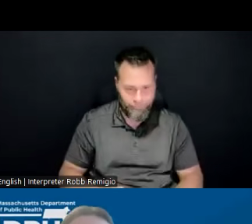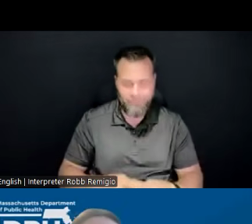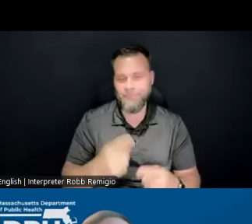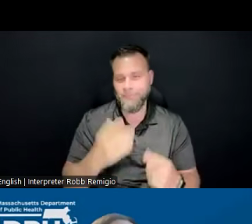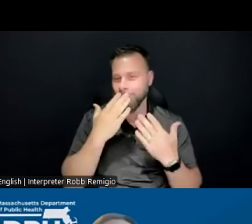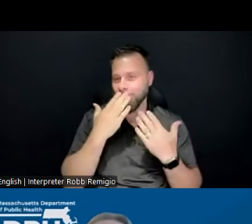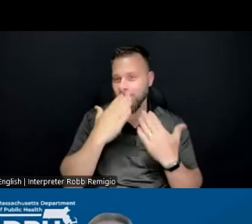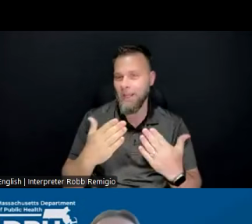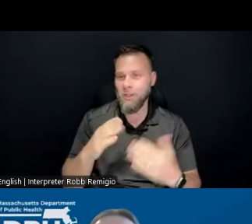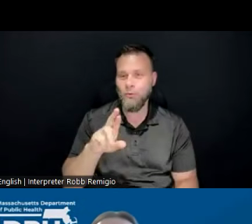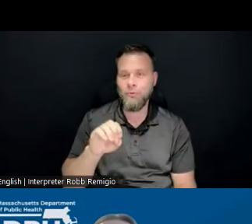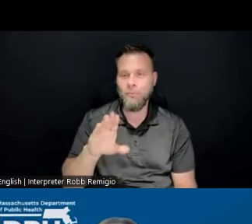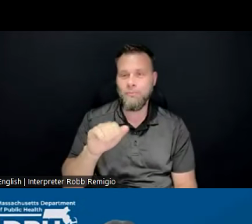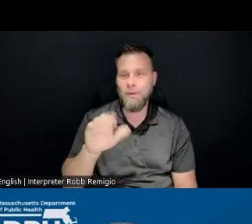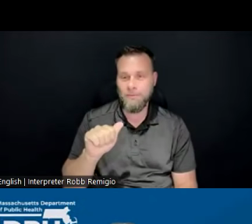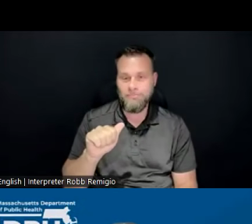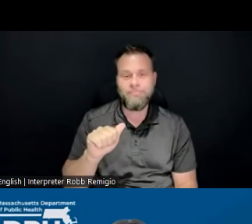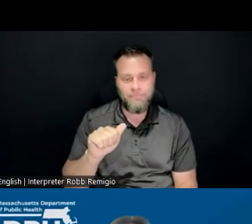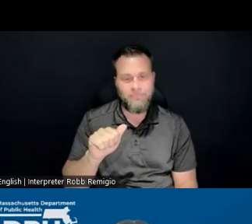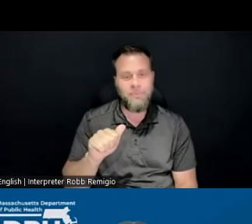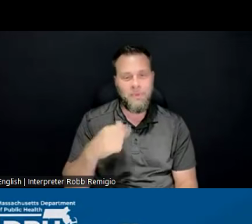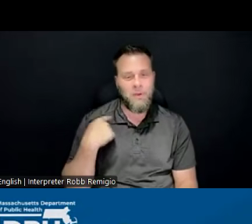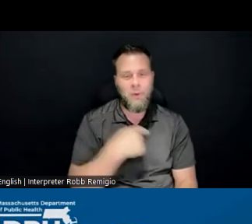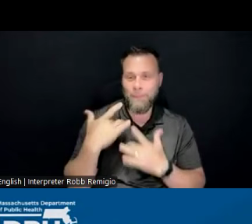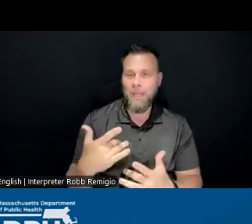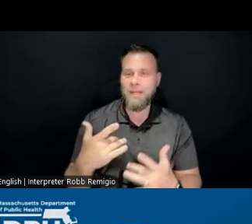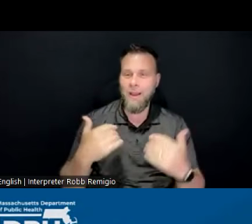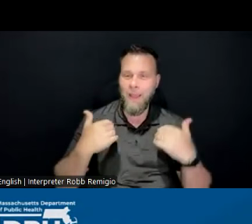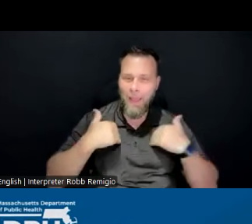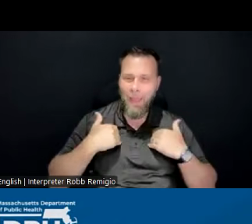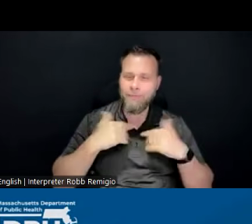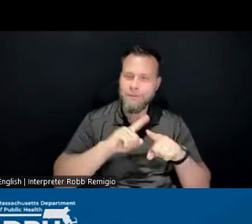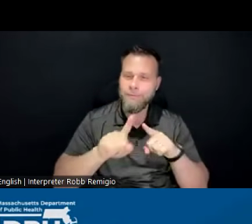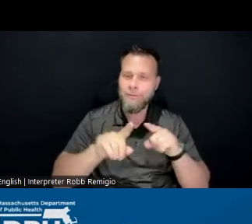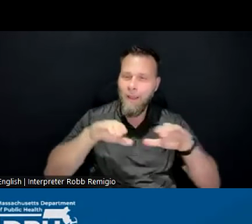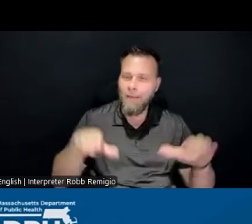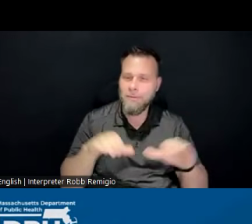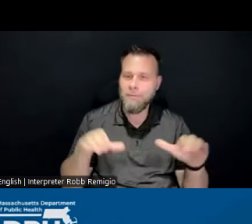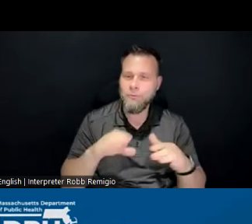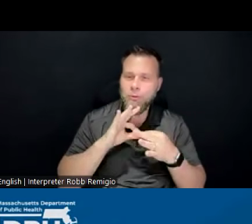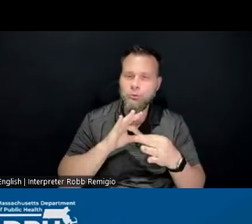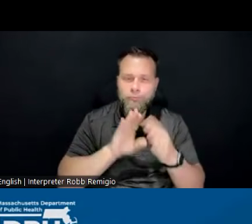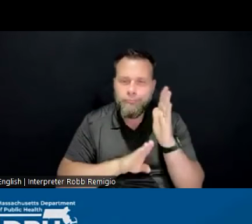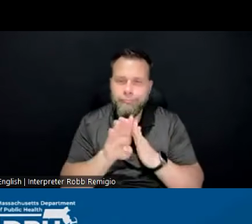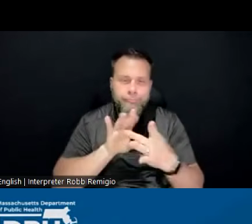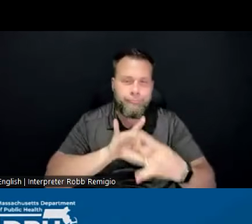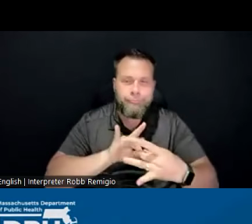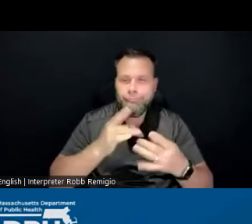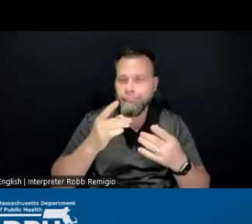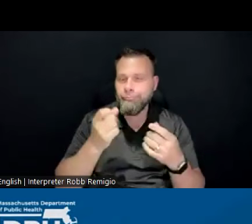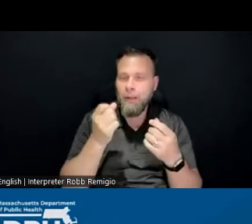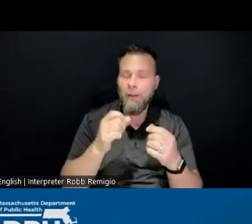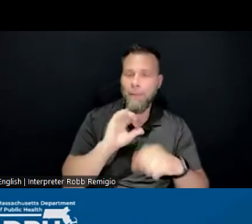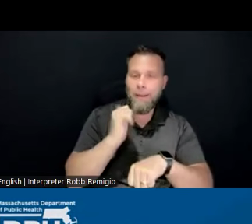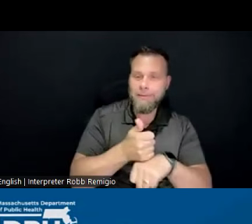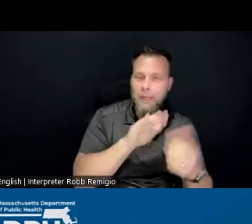for that, Rebecca. We tend to do route builders that focus on stuff that people like to do in their communities or